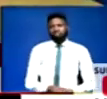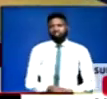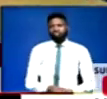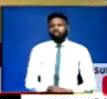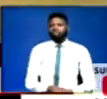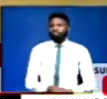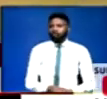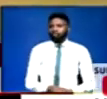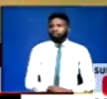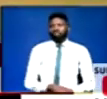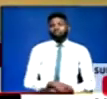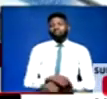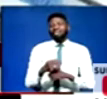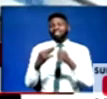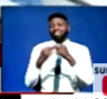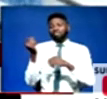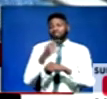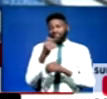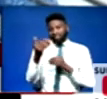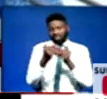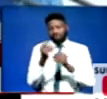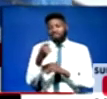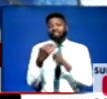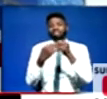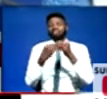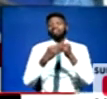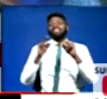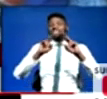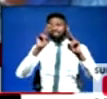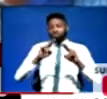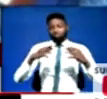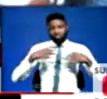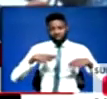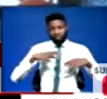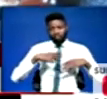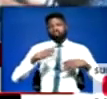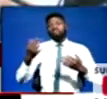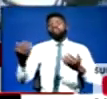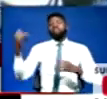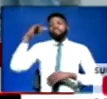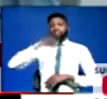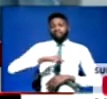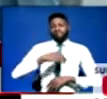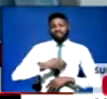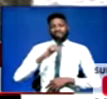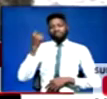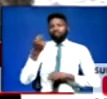In the first 8 months to August, international tourists visiting Kenya rose 91% to